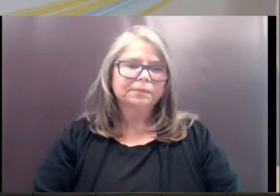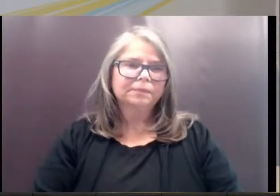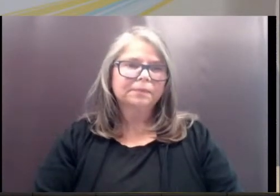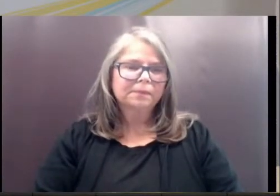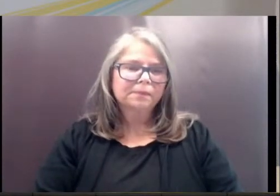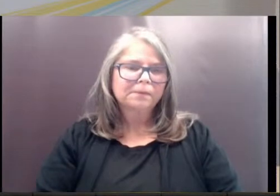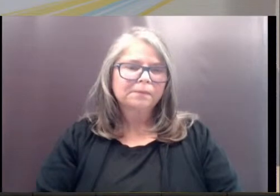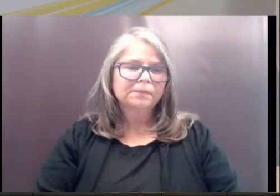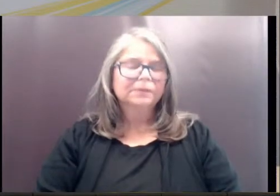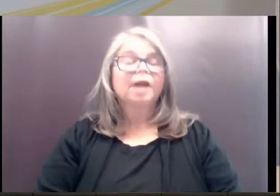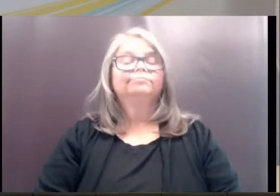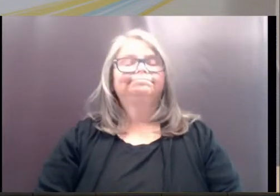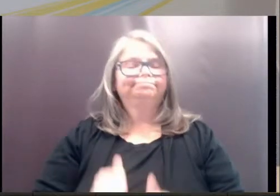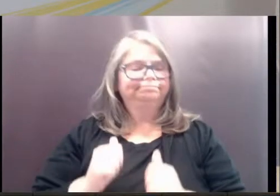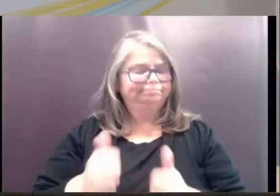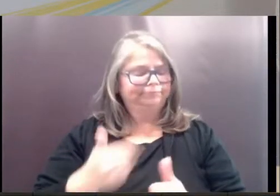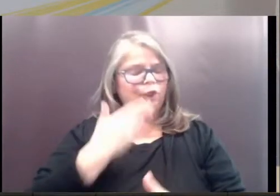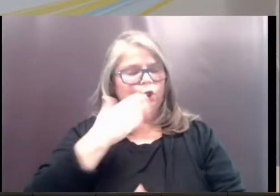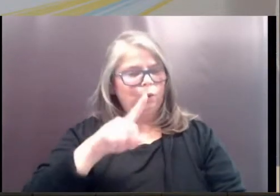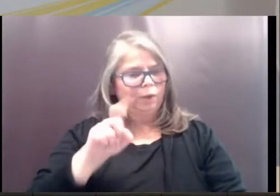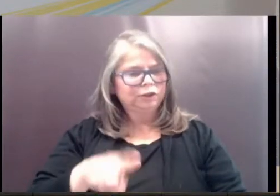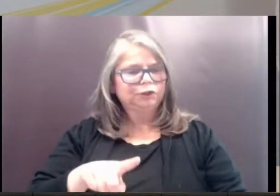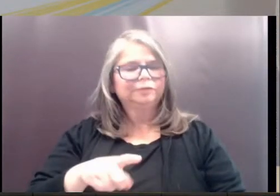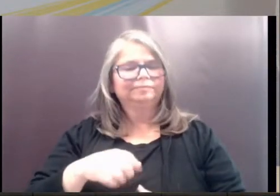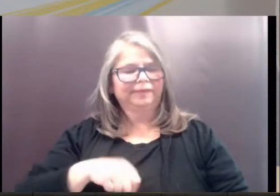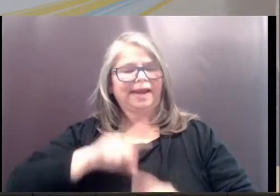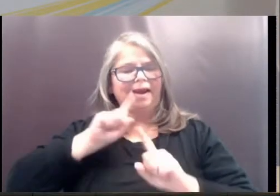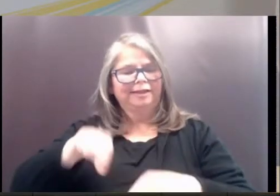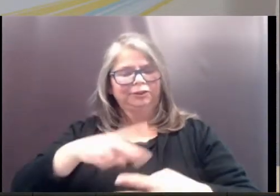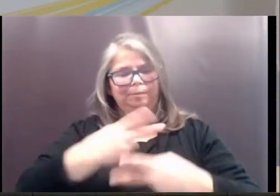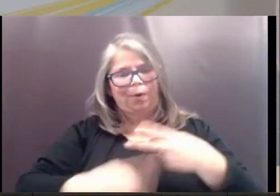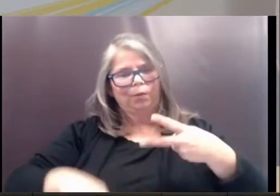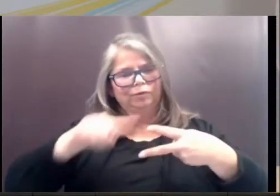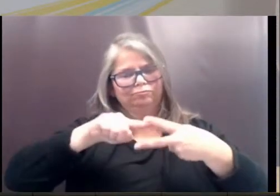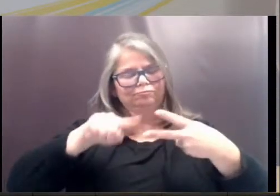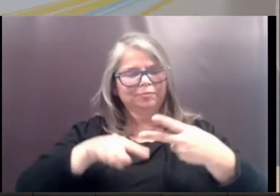answer both parts of both questions at the same time.